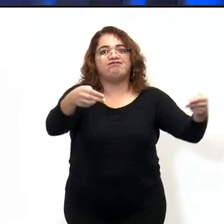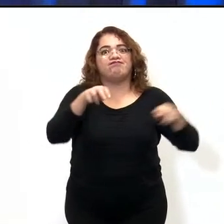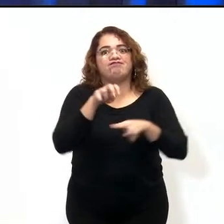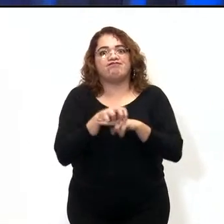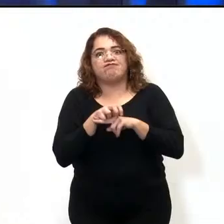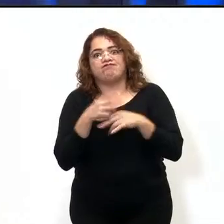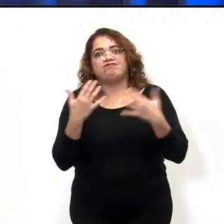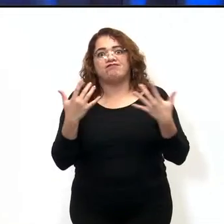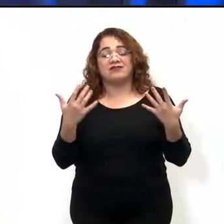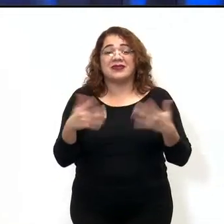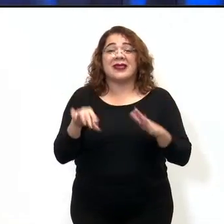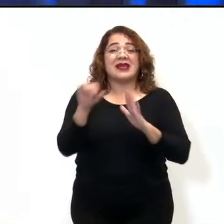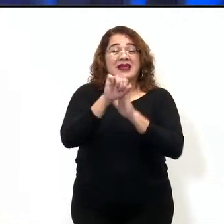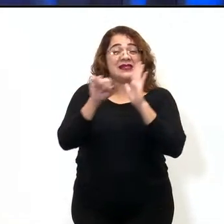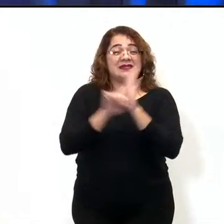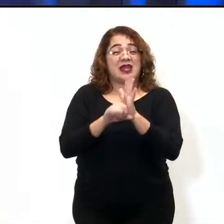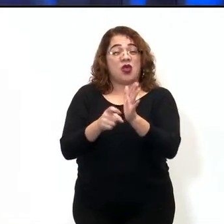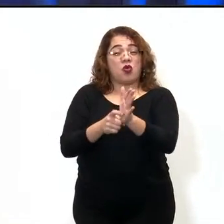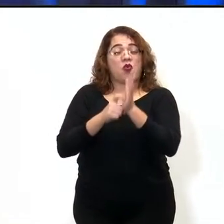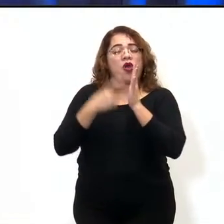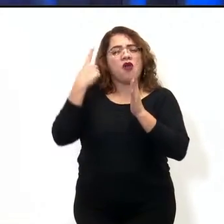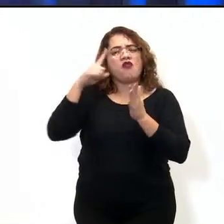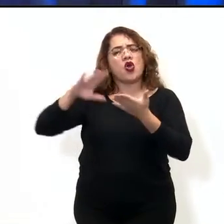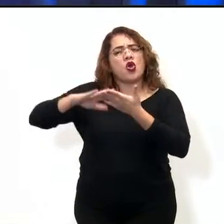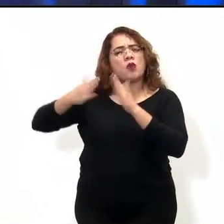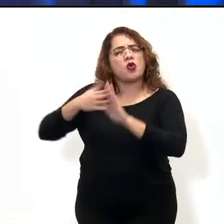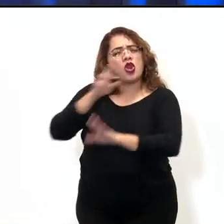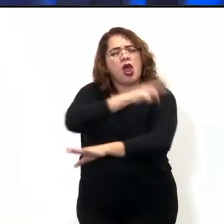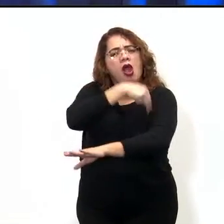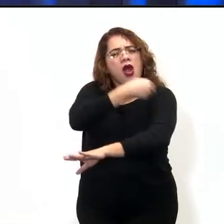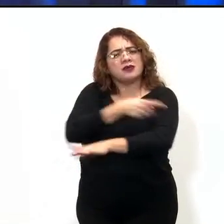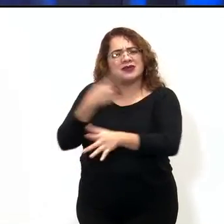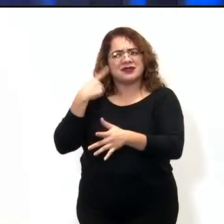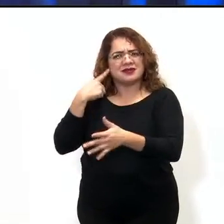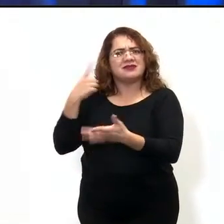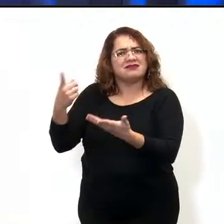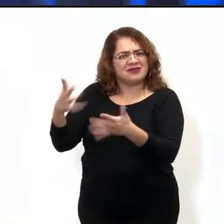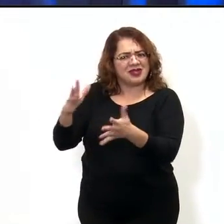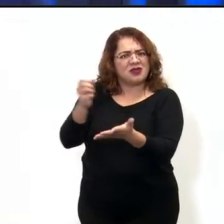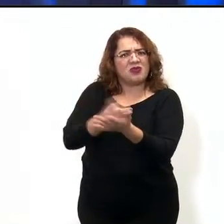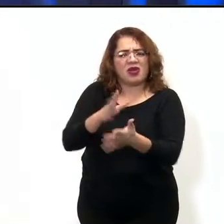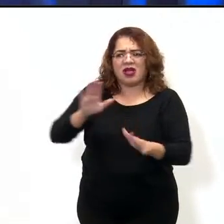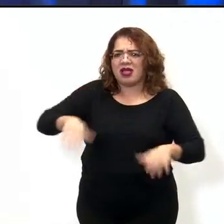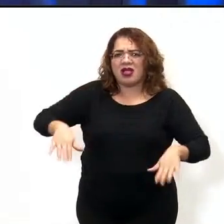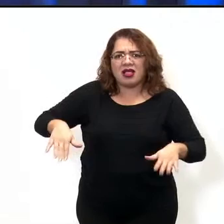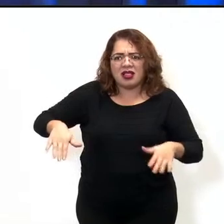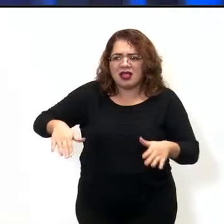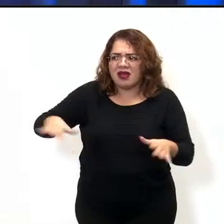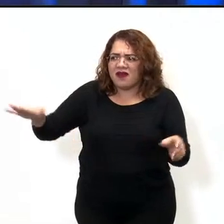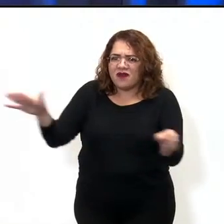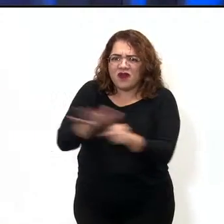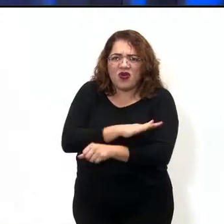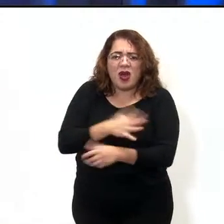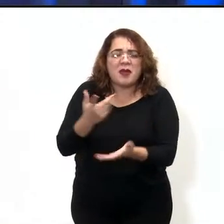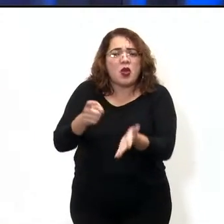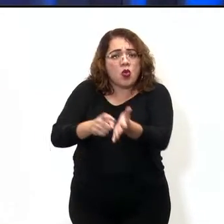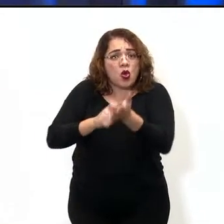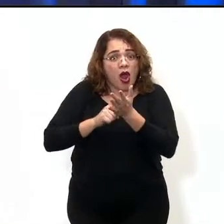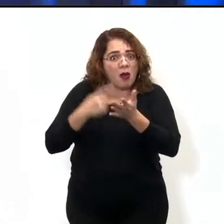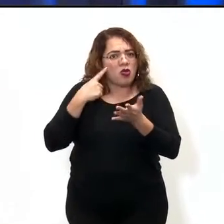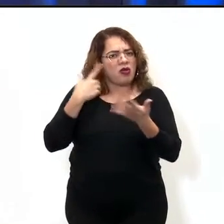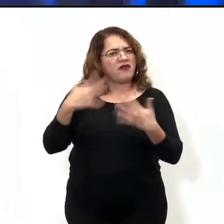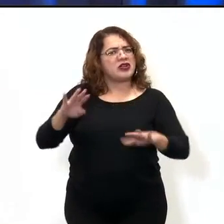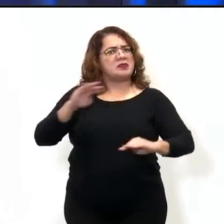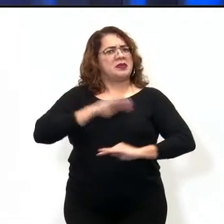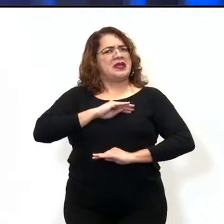completed all state requirements to reopen, but that has not been approved yet. Have all the requirements been met? If not,